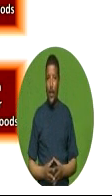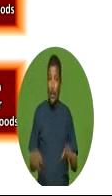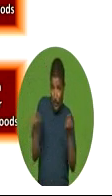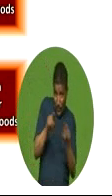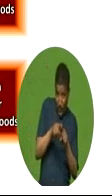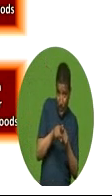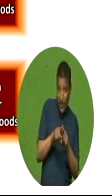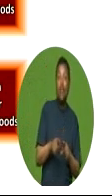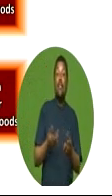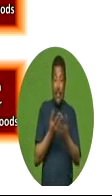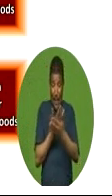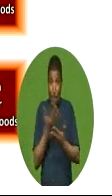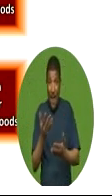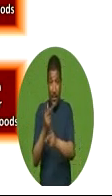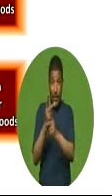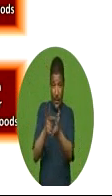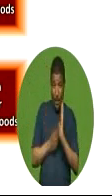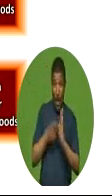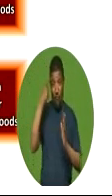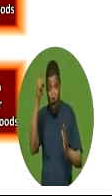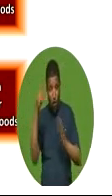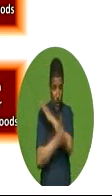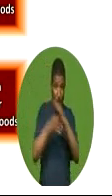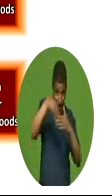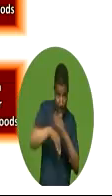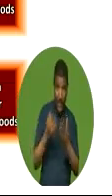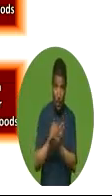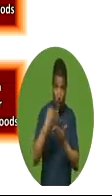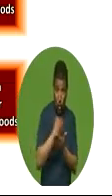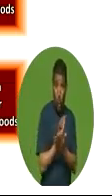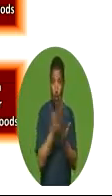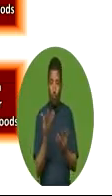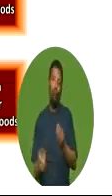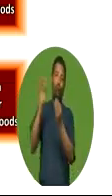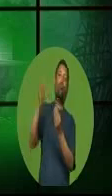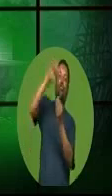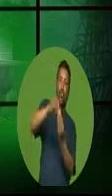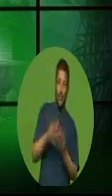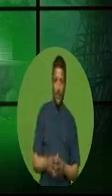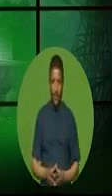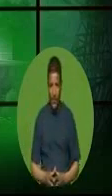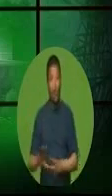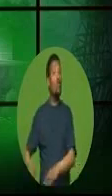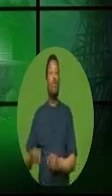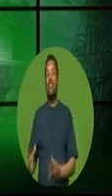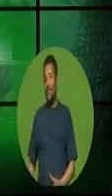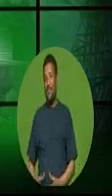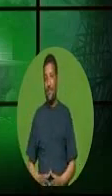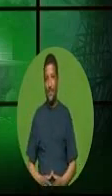Consequently, the demand for domestically produced goods will increase.